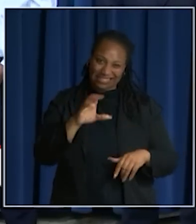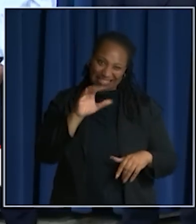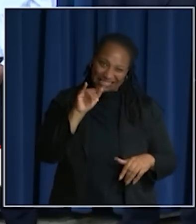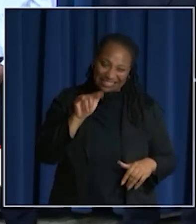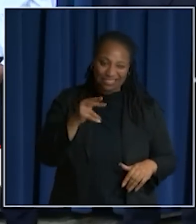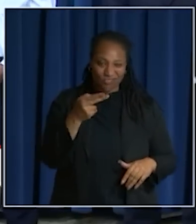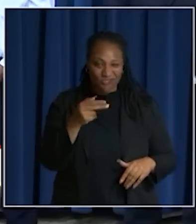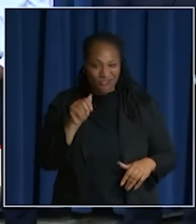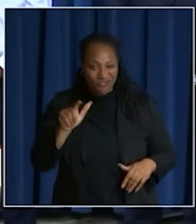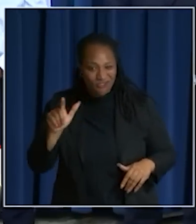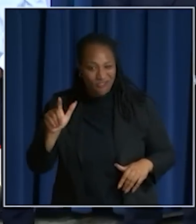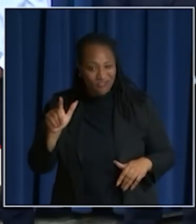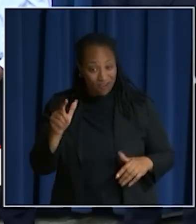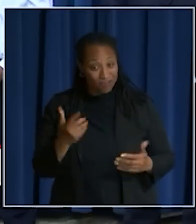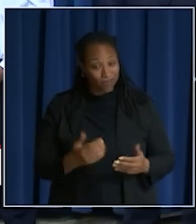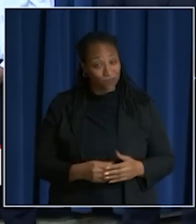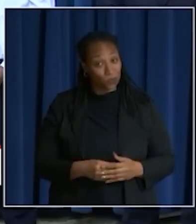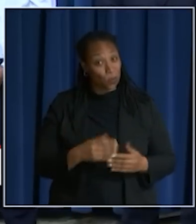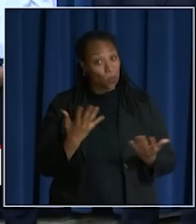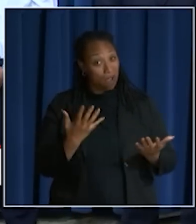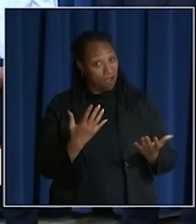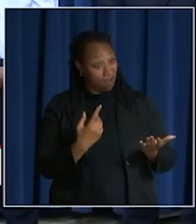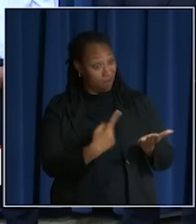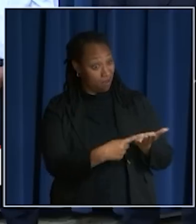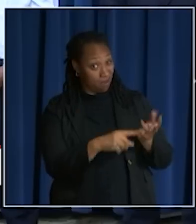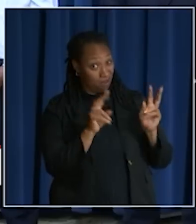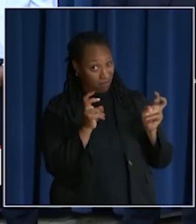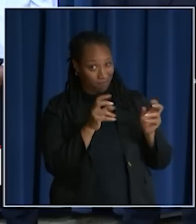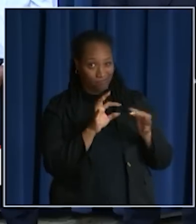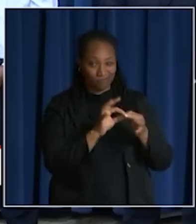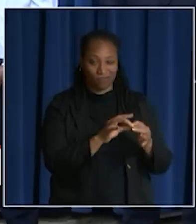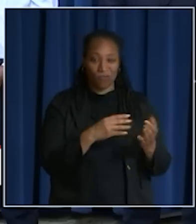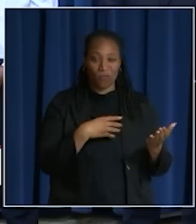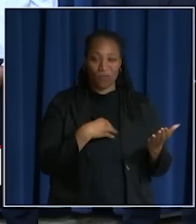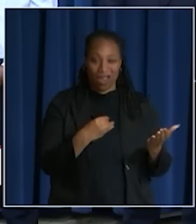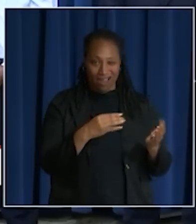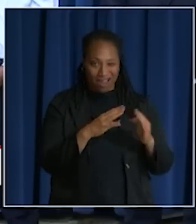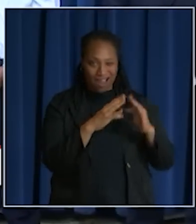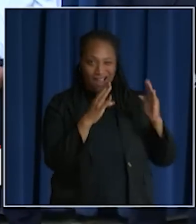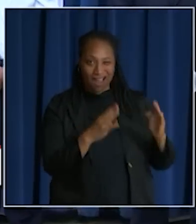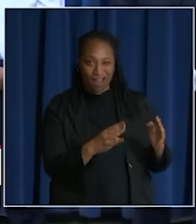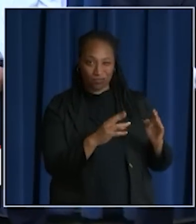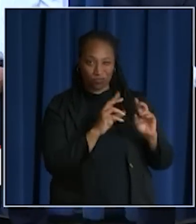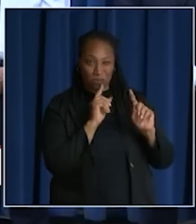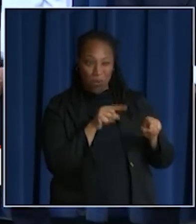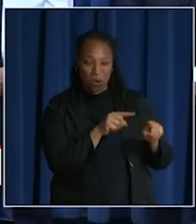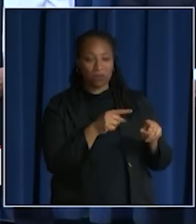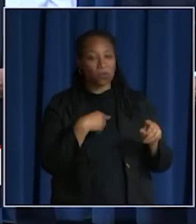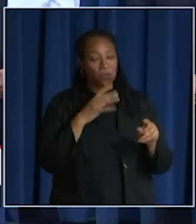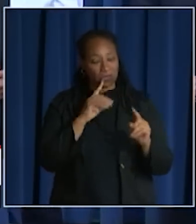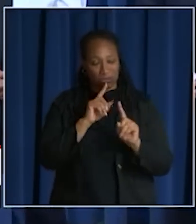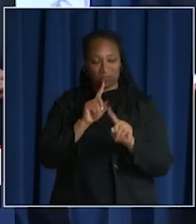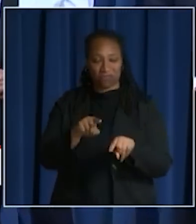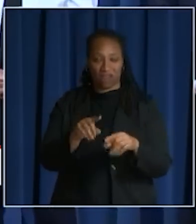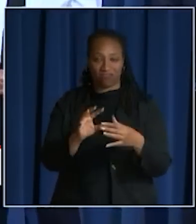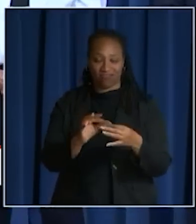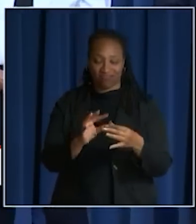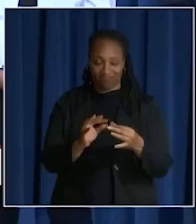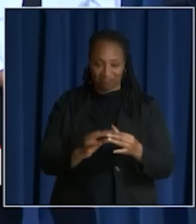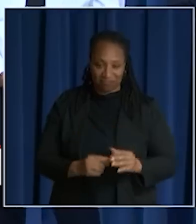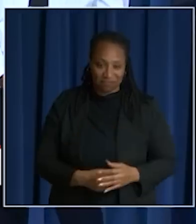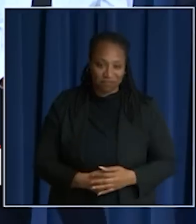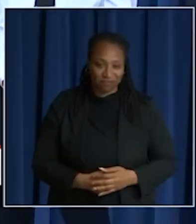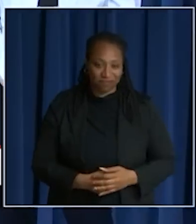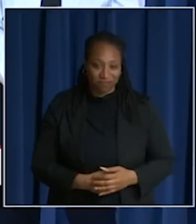short statement, and then we'll be able to take a few questions. So let me start by saying this. Washington, D.C.